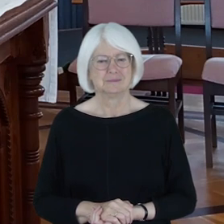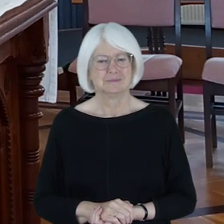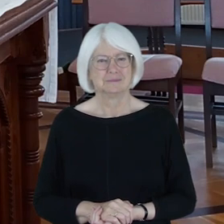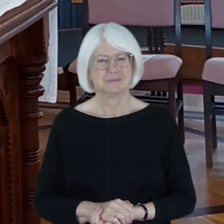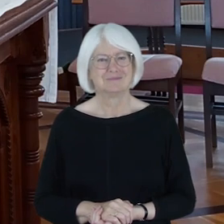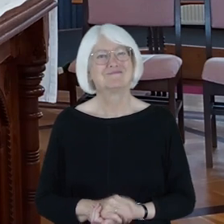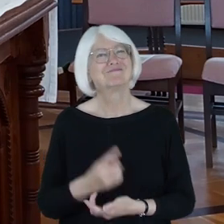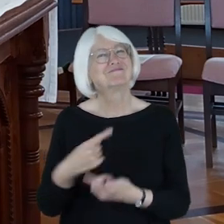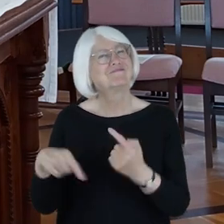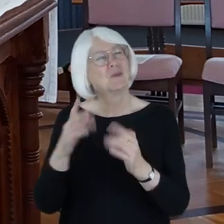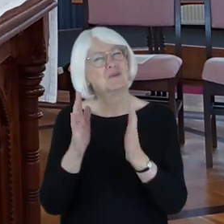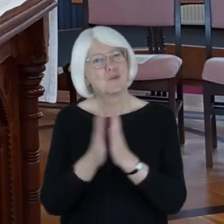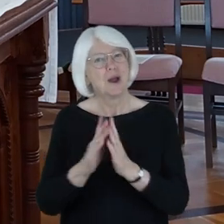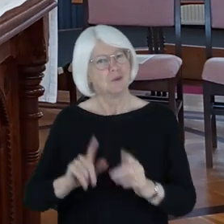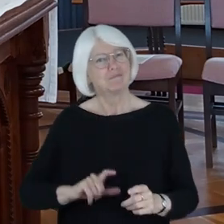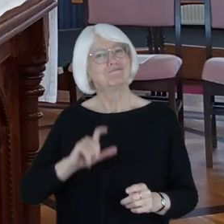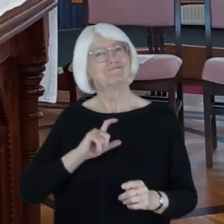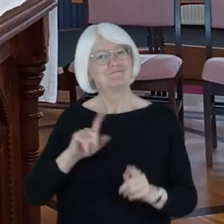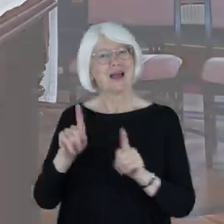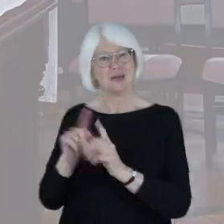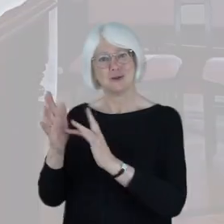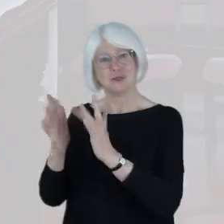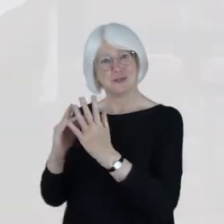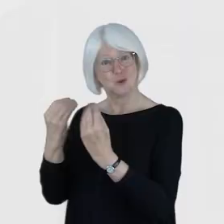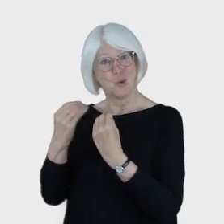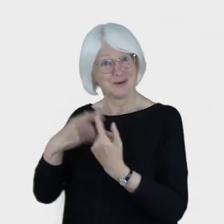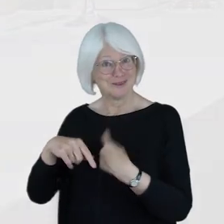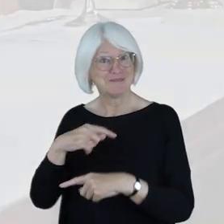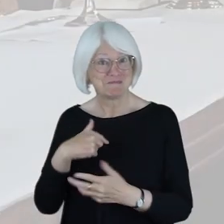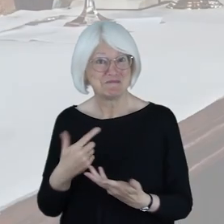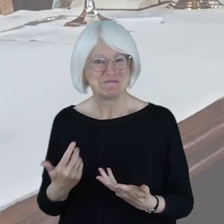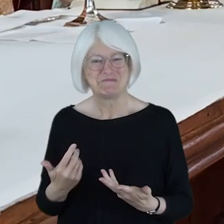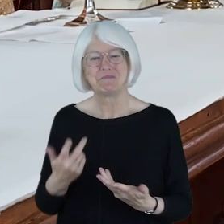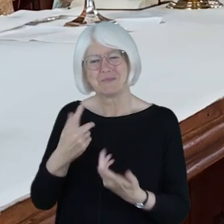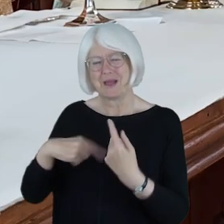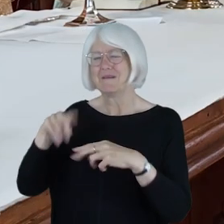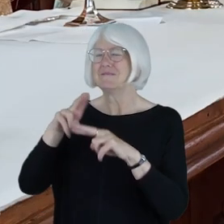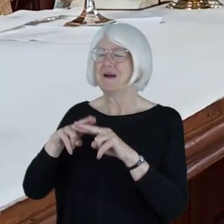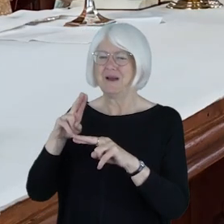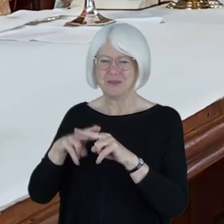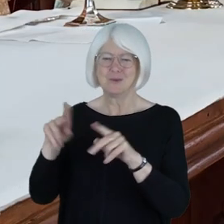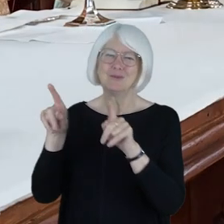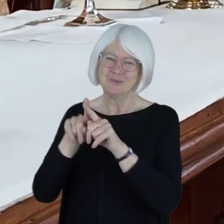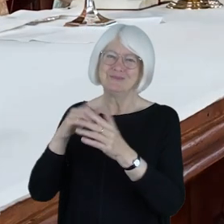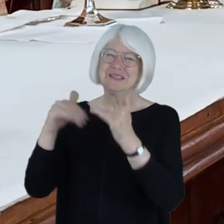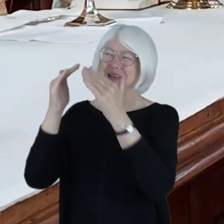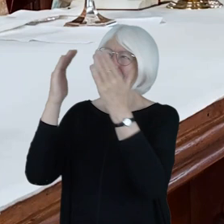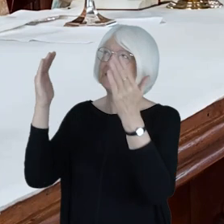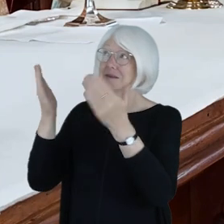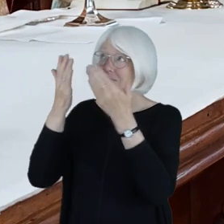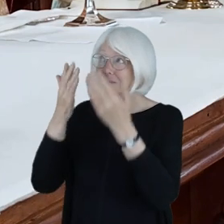Let us pray with confidence, as our Saviour has taught us. Our Father, who art in